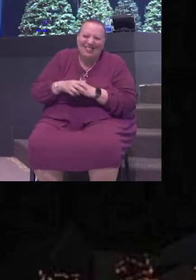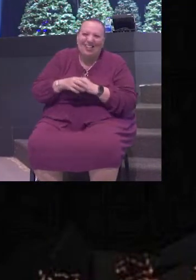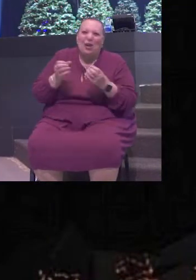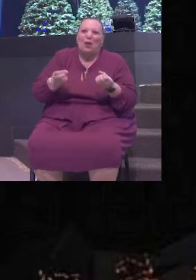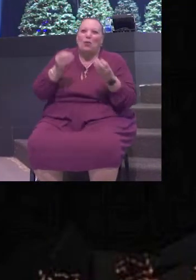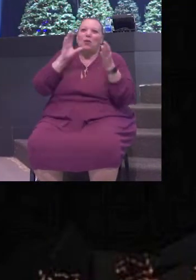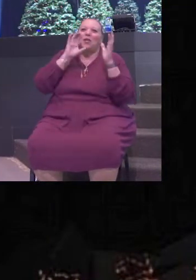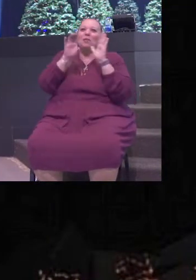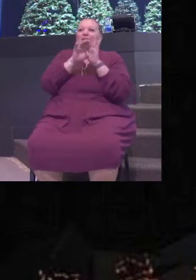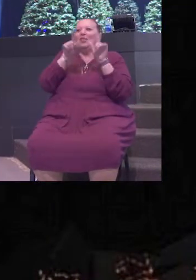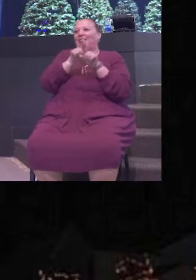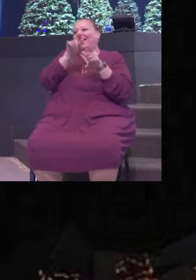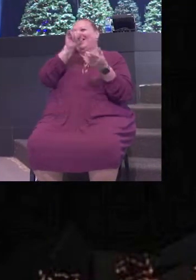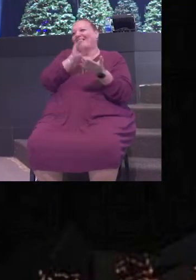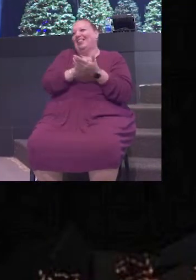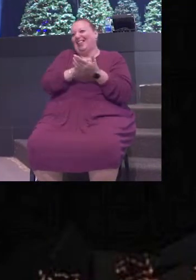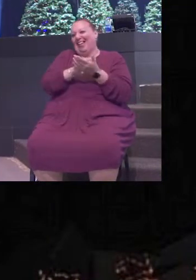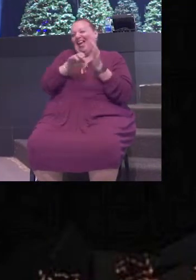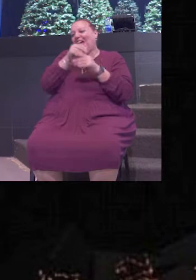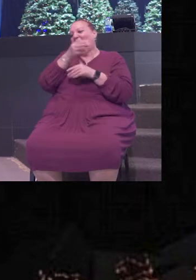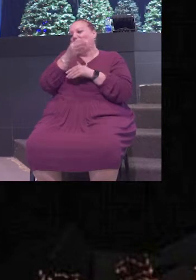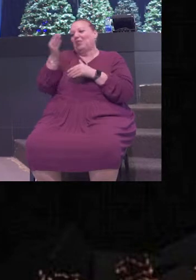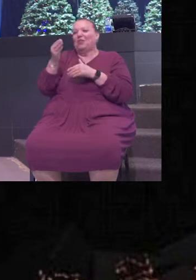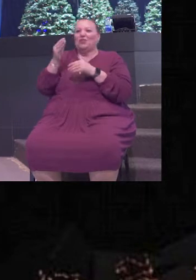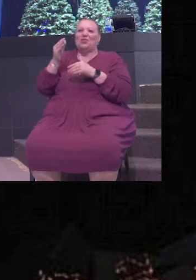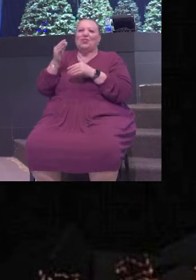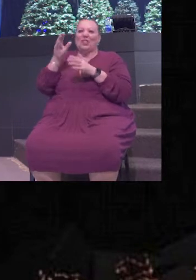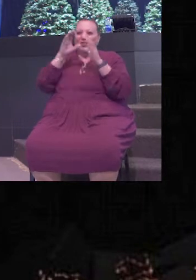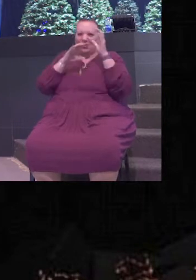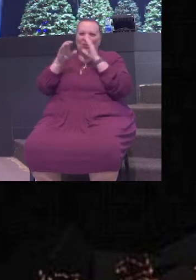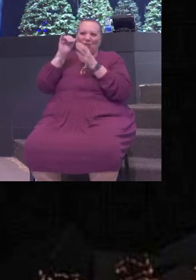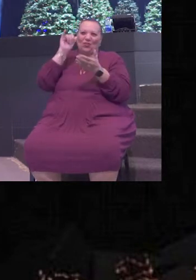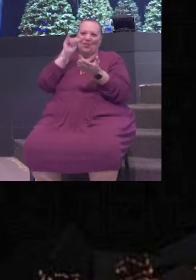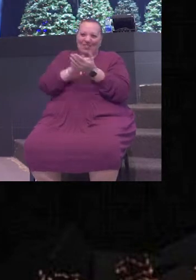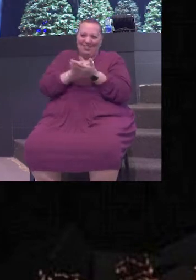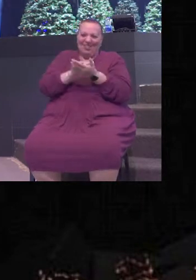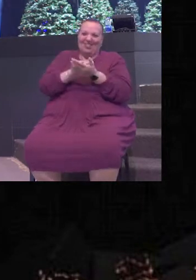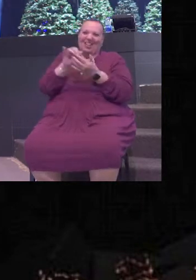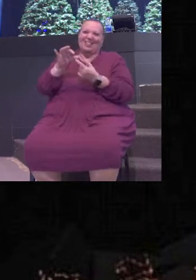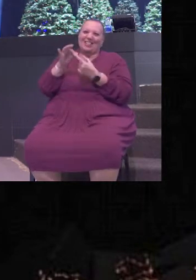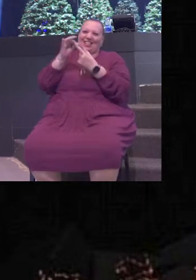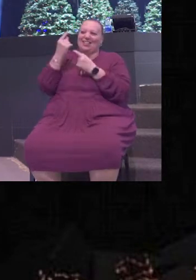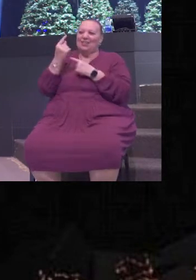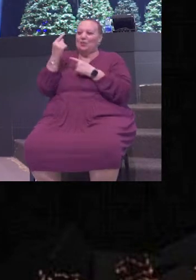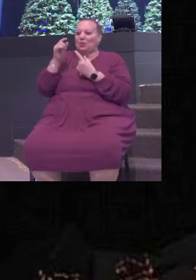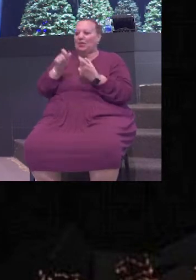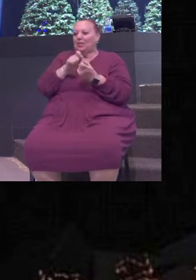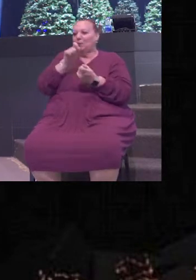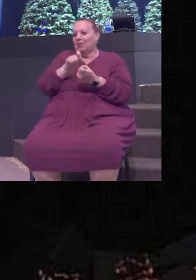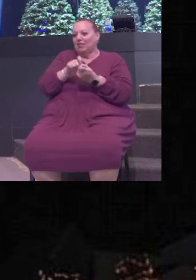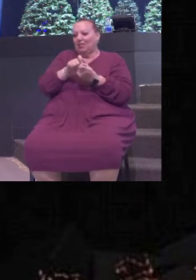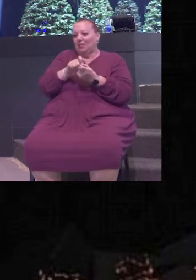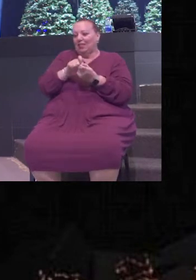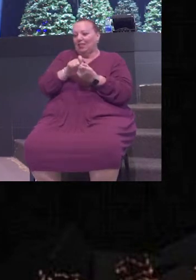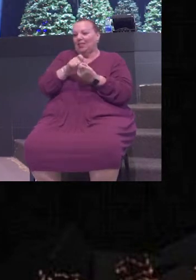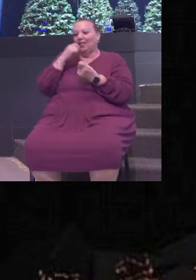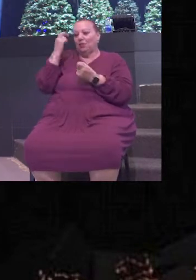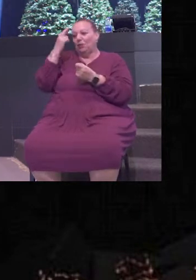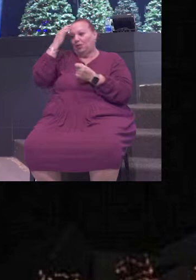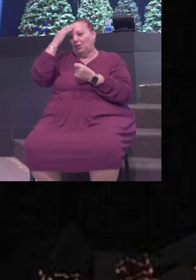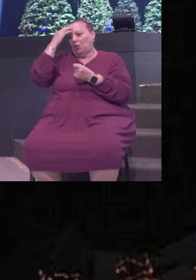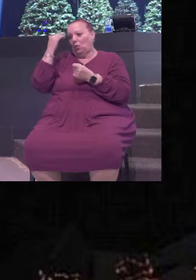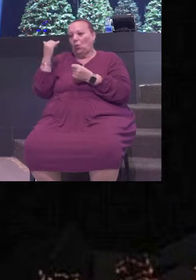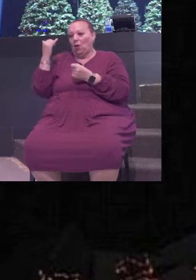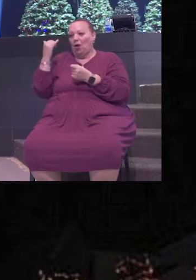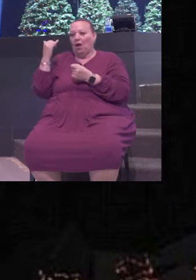There are a lot of pictures like this that are out there. I mean, you can just search for this. I selected this one specifically. And the reason that I